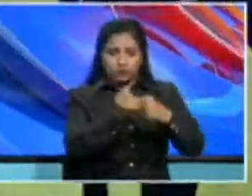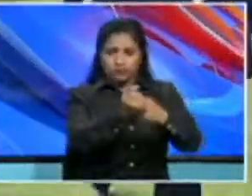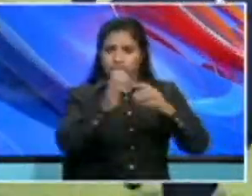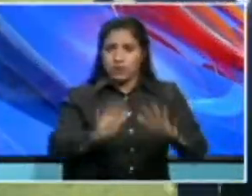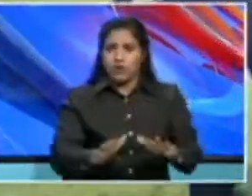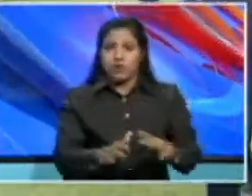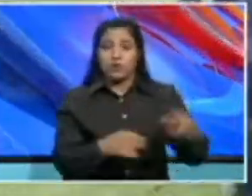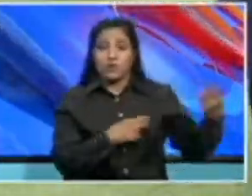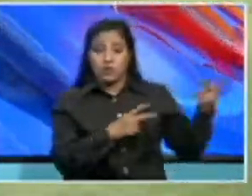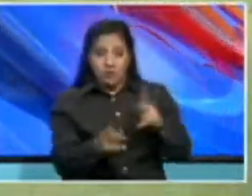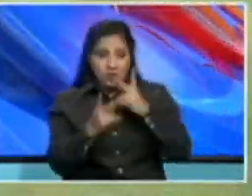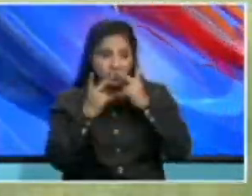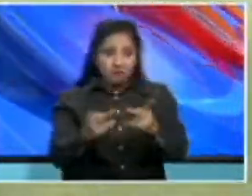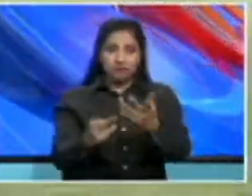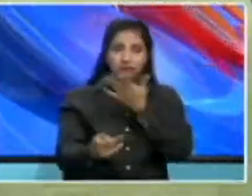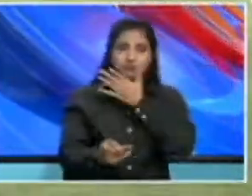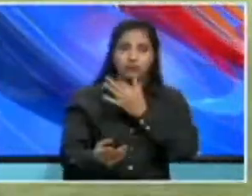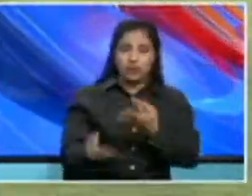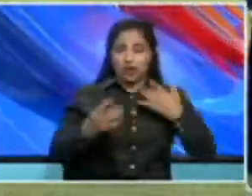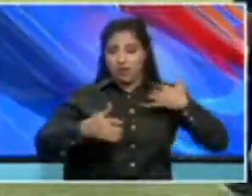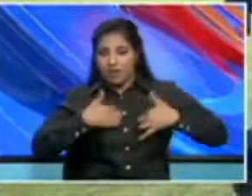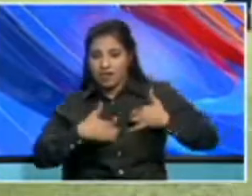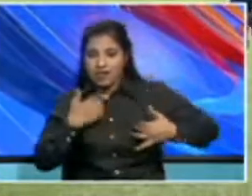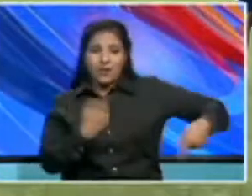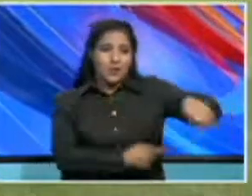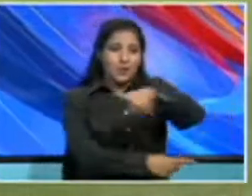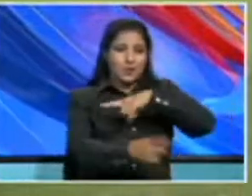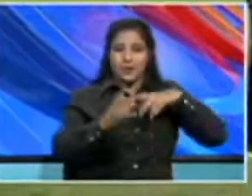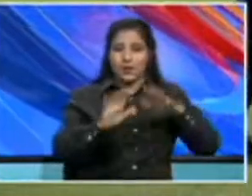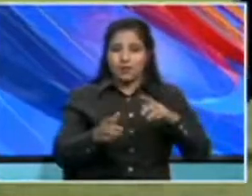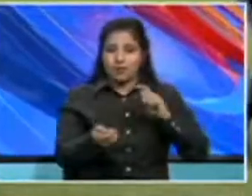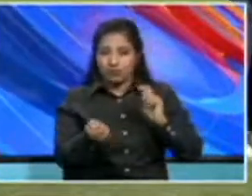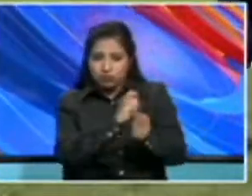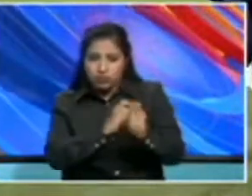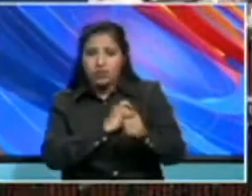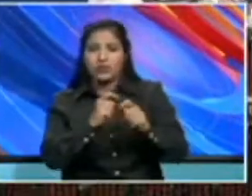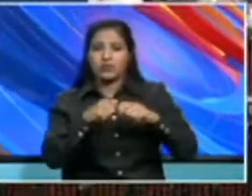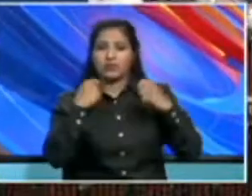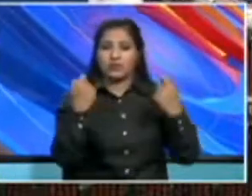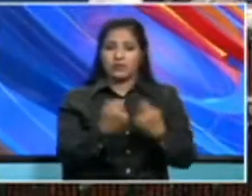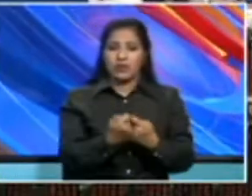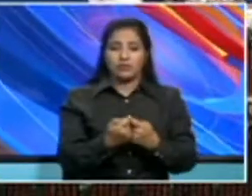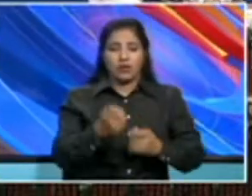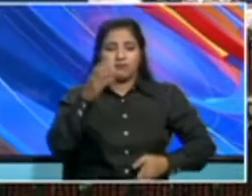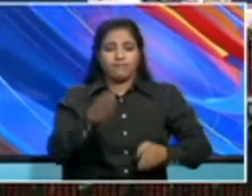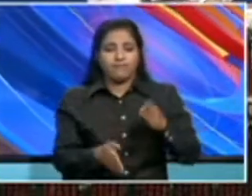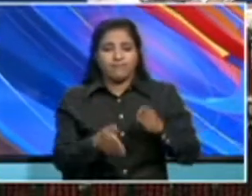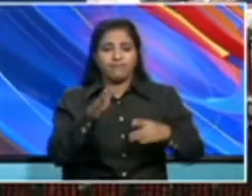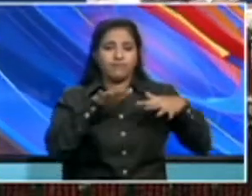teams. It's back to the rafters. What excitement. Sikkim marches past.